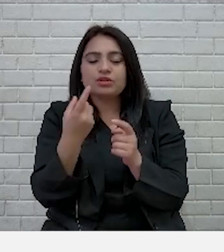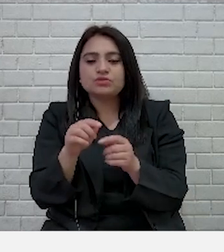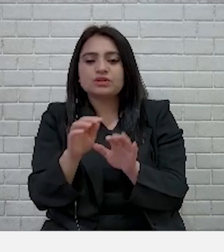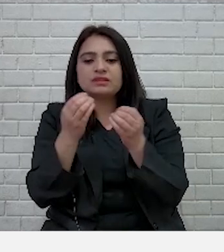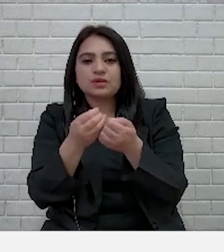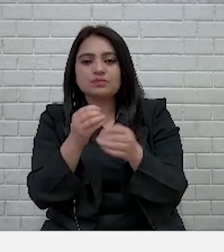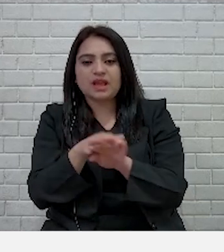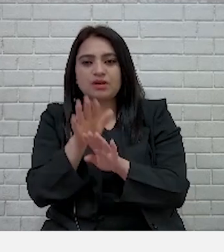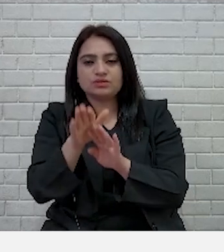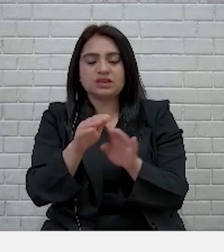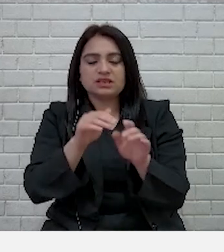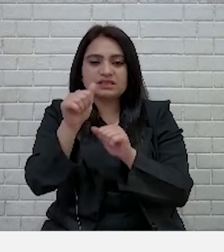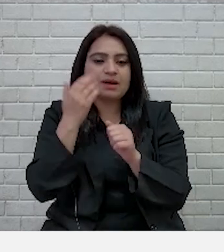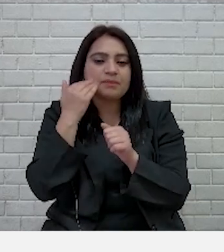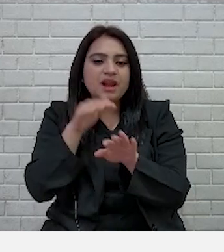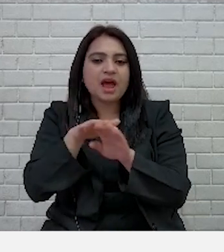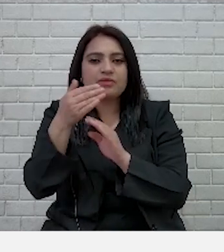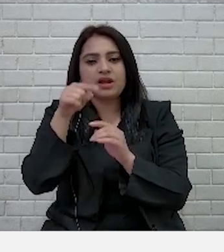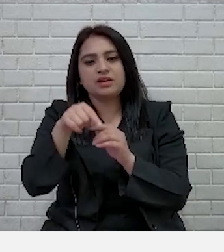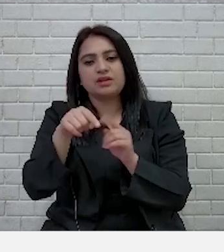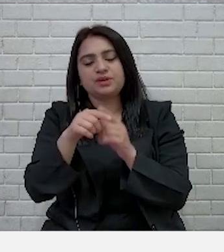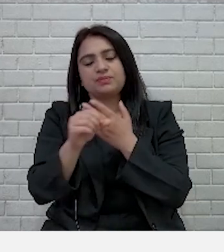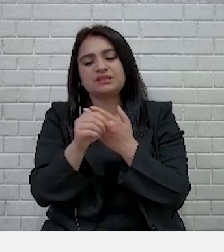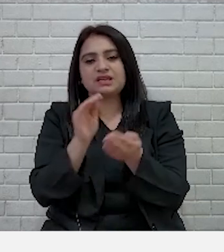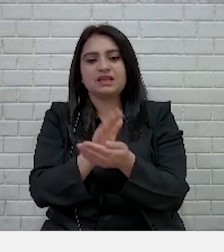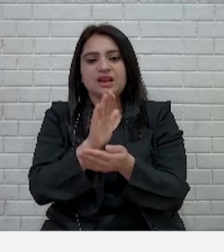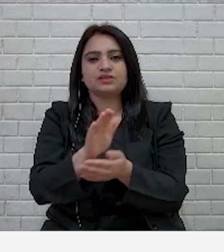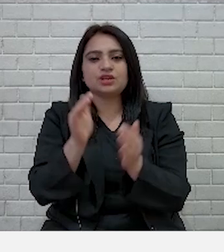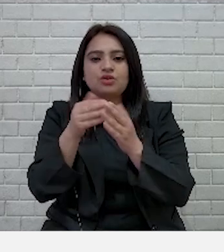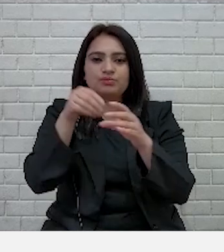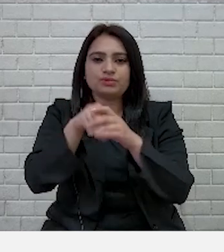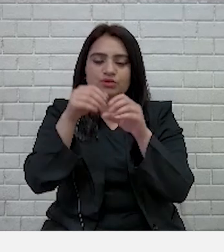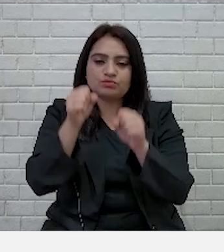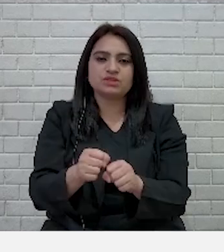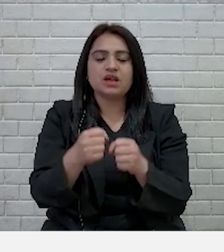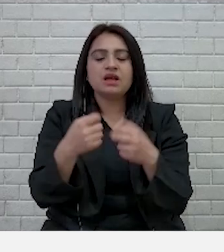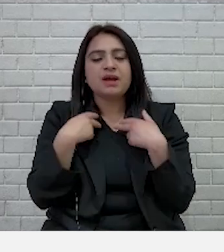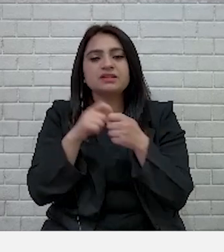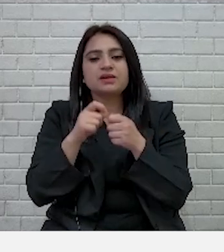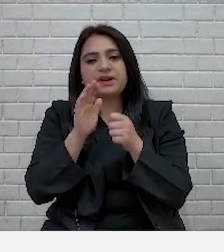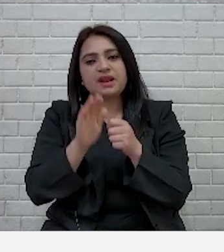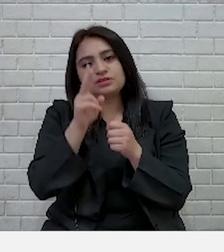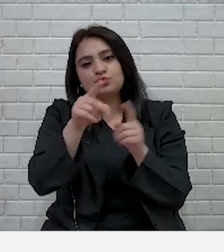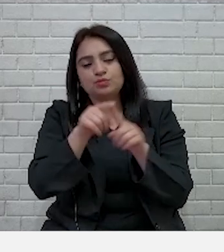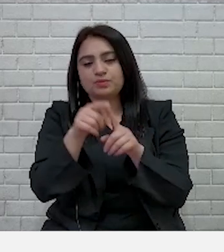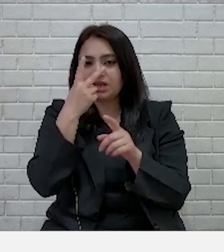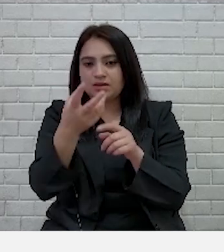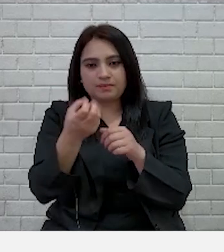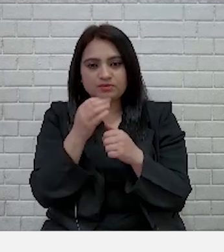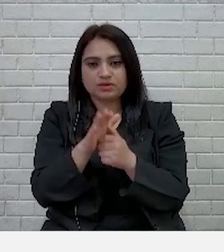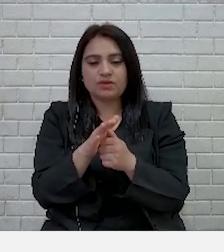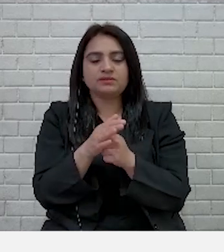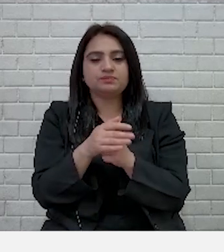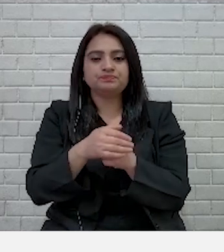they have and the women are actually made to stay back in their houses. Like, especially the women of Awadhi community or